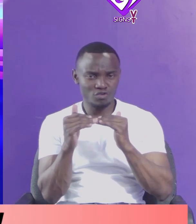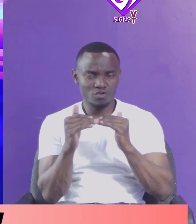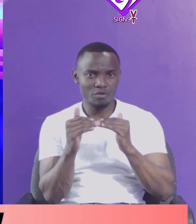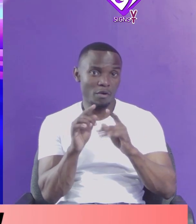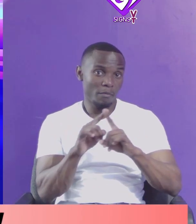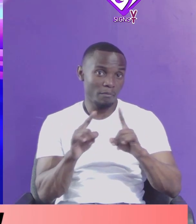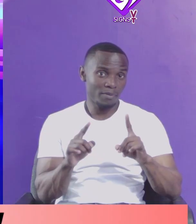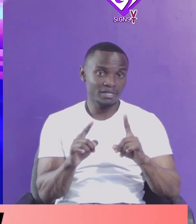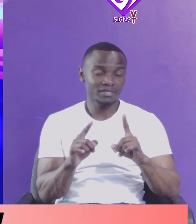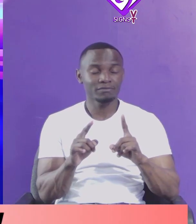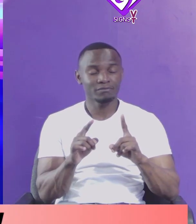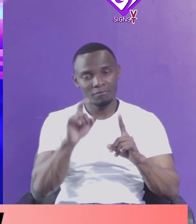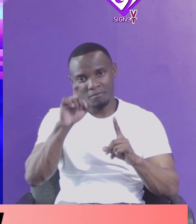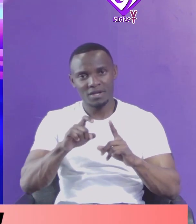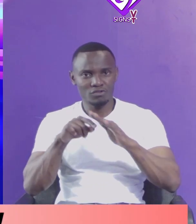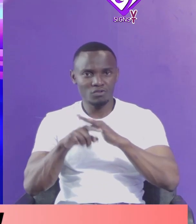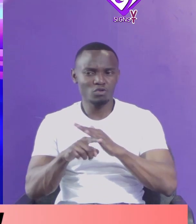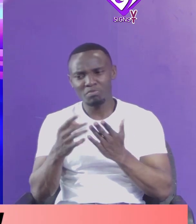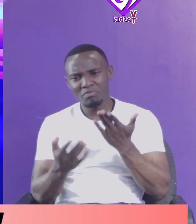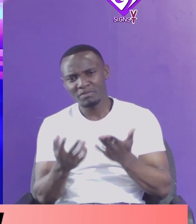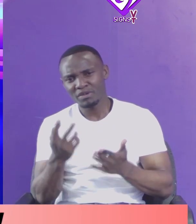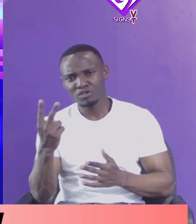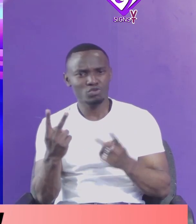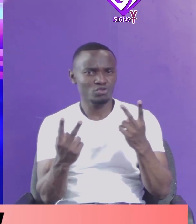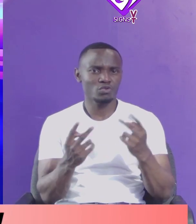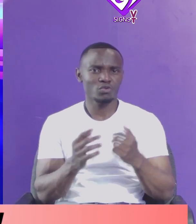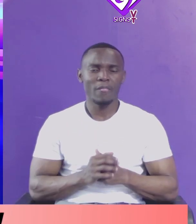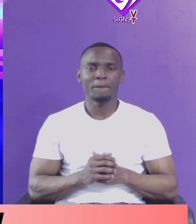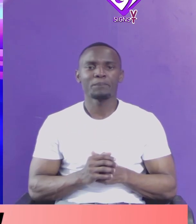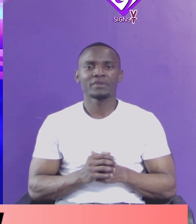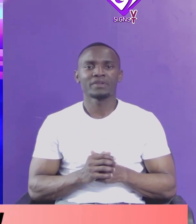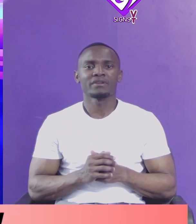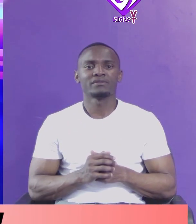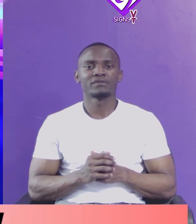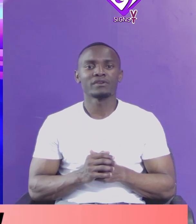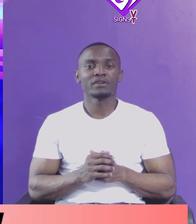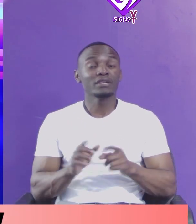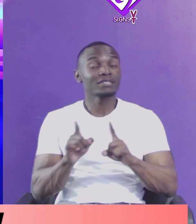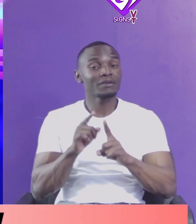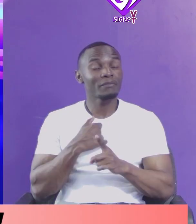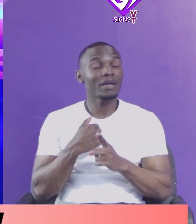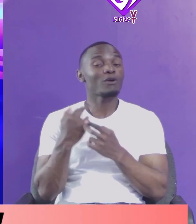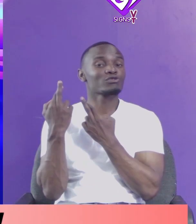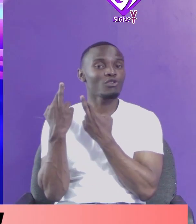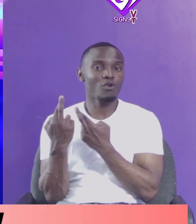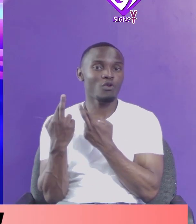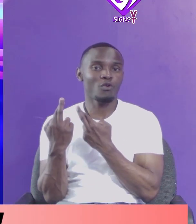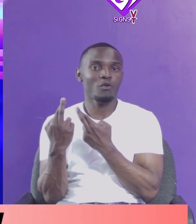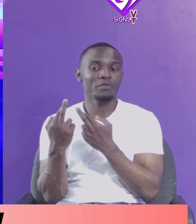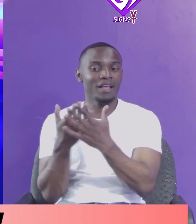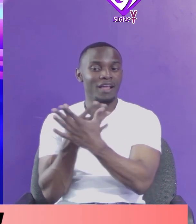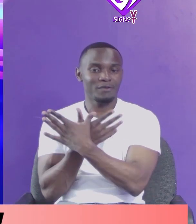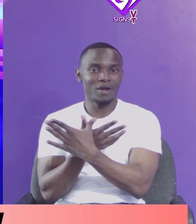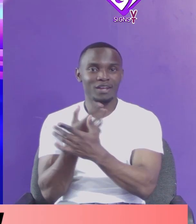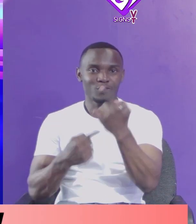of course there'll be some goals. Yes. Maybe 2-2. And if it actually went further, I was hoping that Bayern would really win this one. I'm